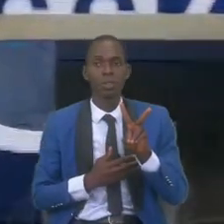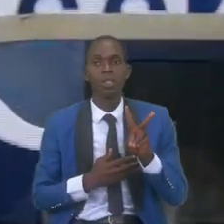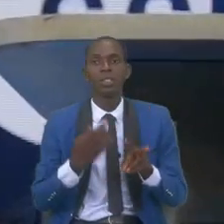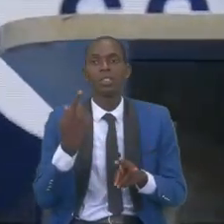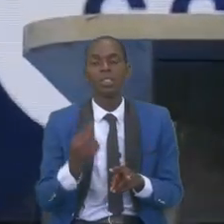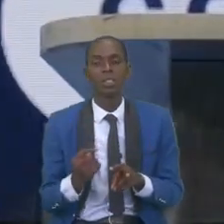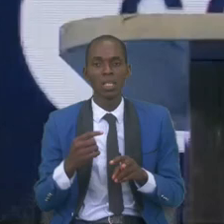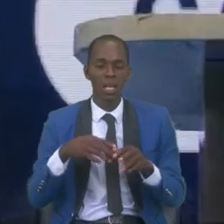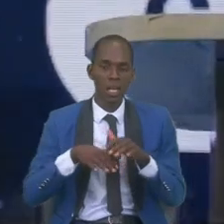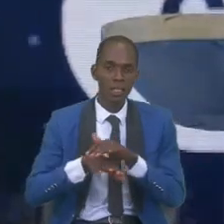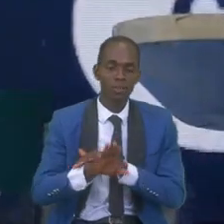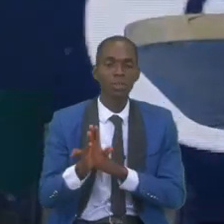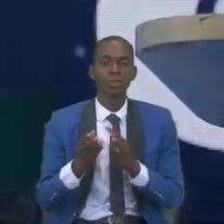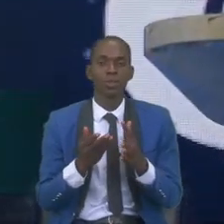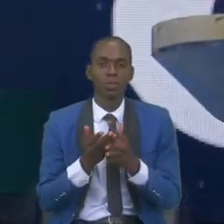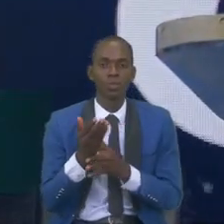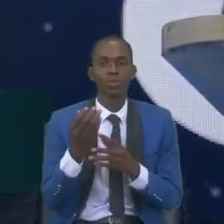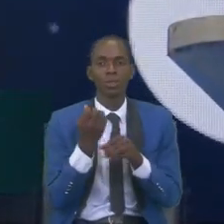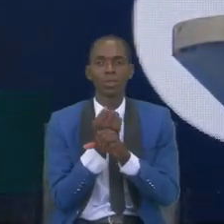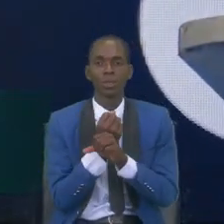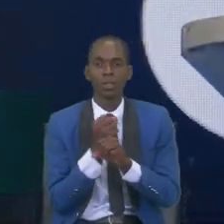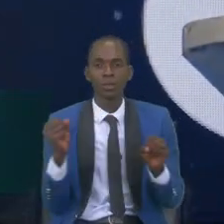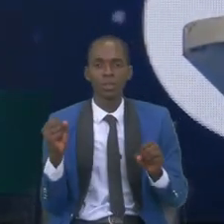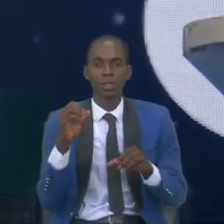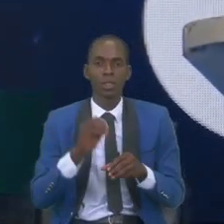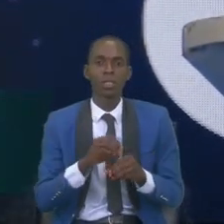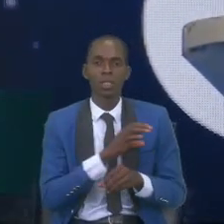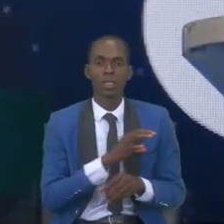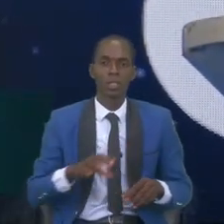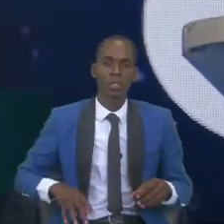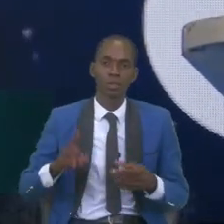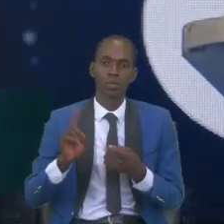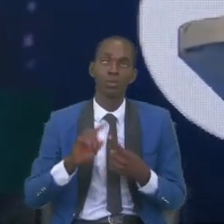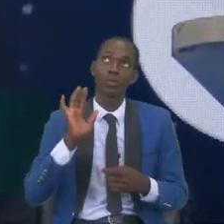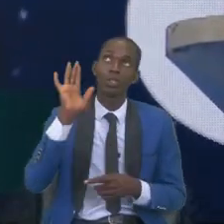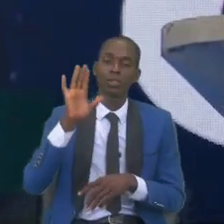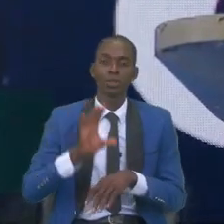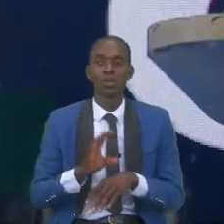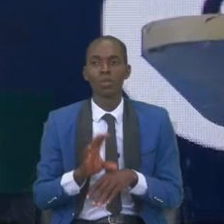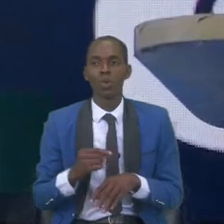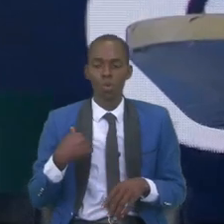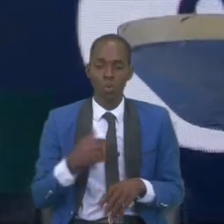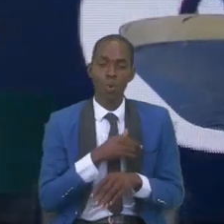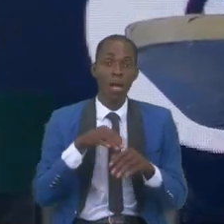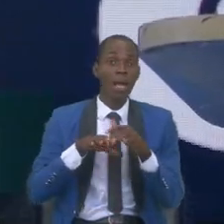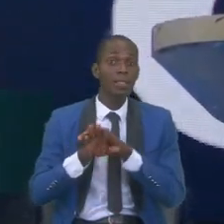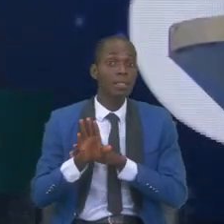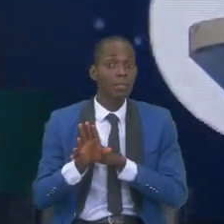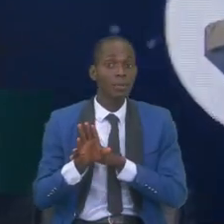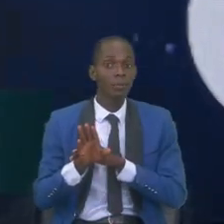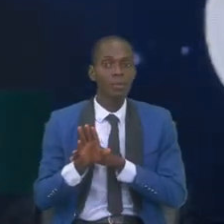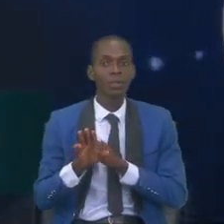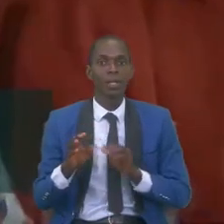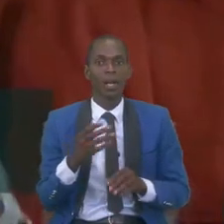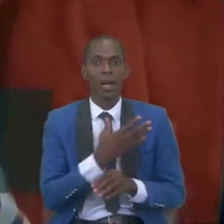entrance through salvation in Christ into his church. We enter, and we enter through